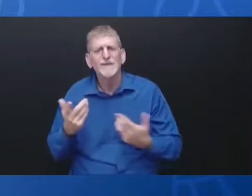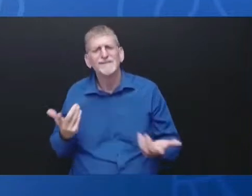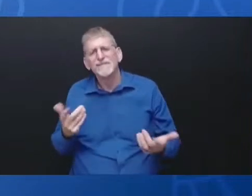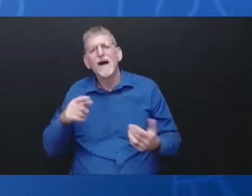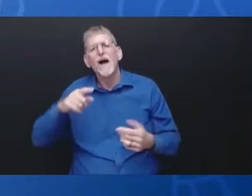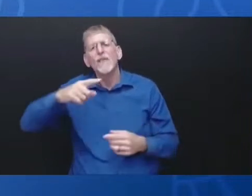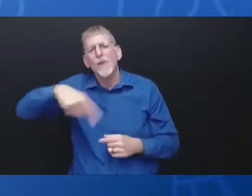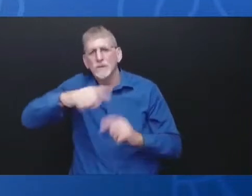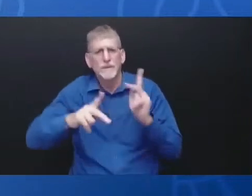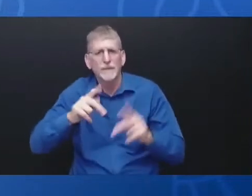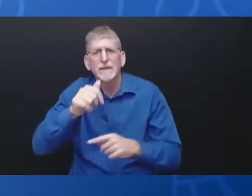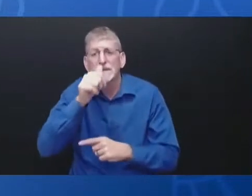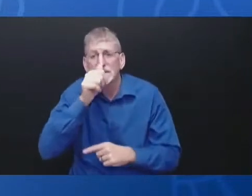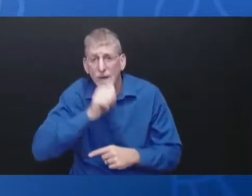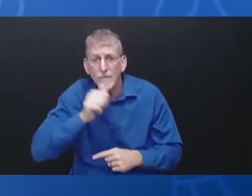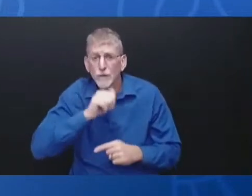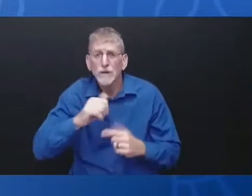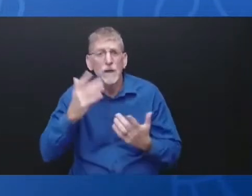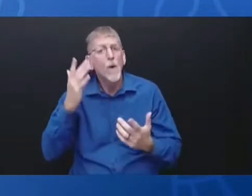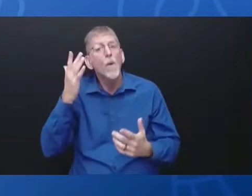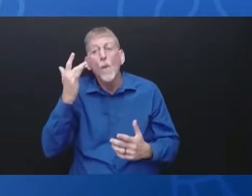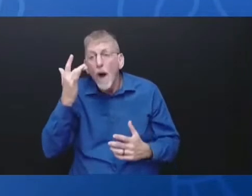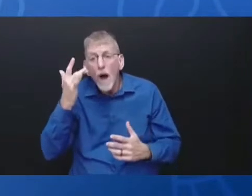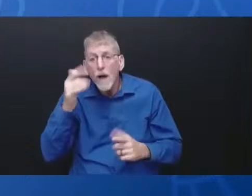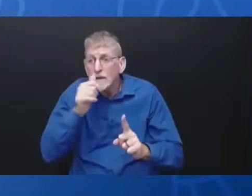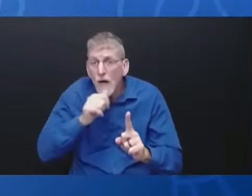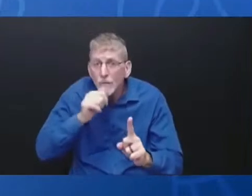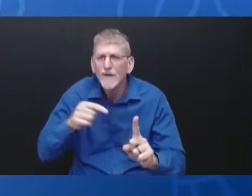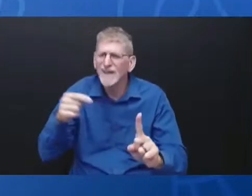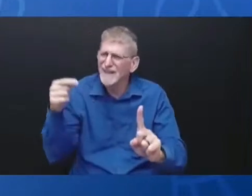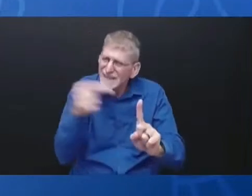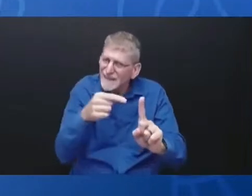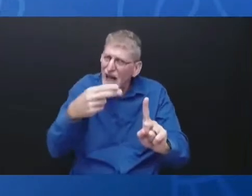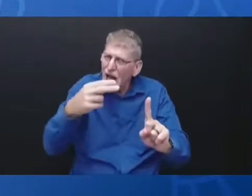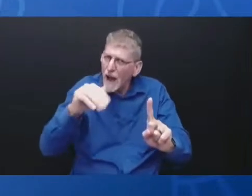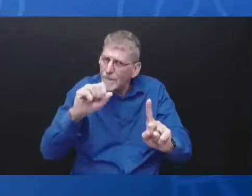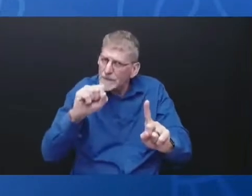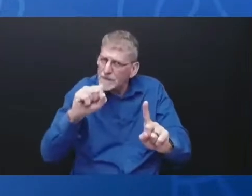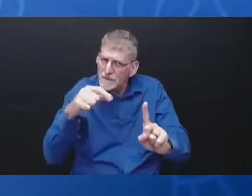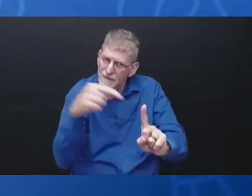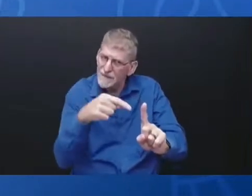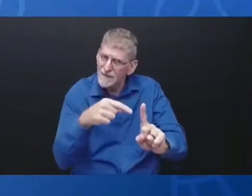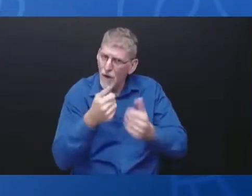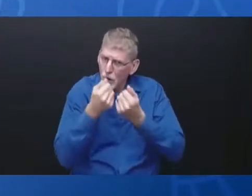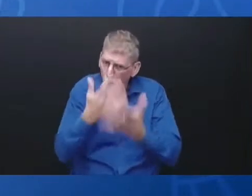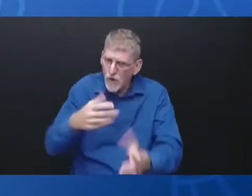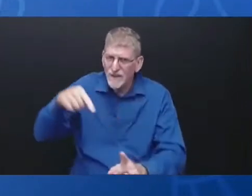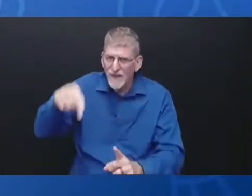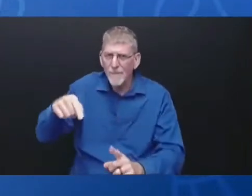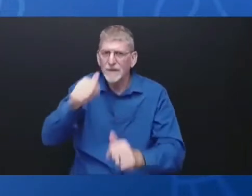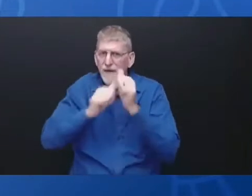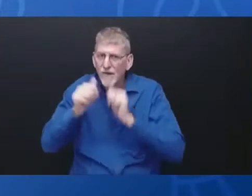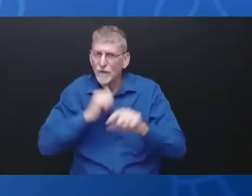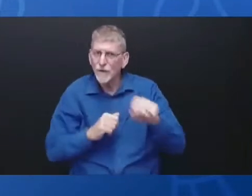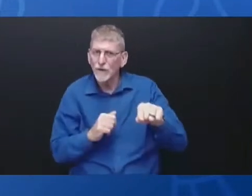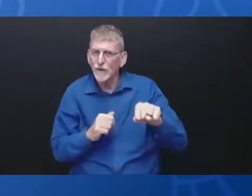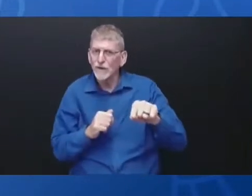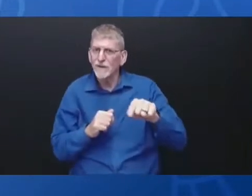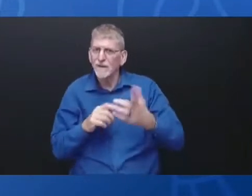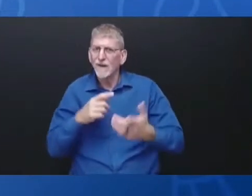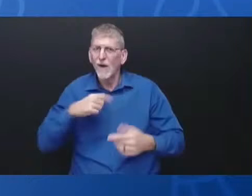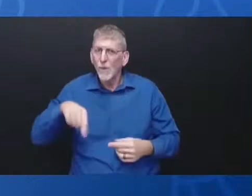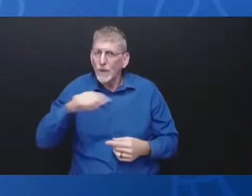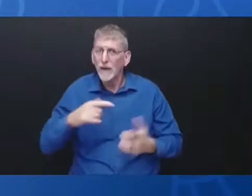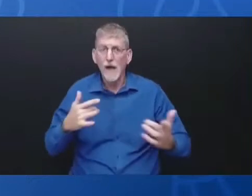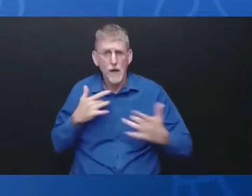years. And that is what we continue to work on. So everyone, certainly it's a concern, and that is why we continue to work to make